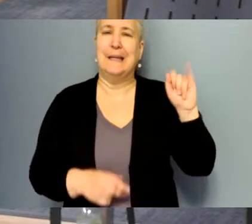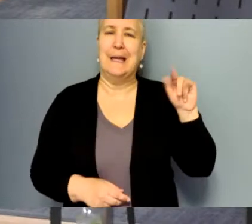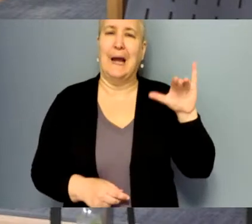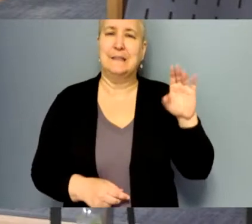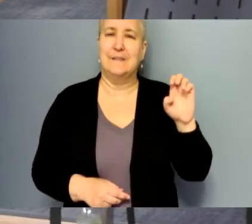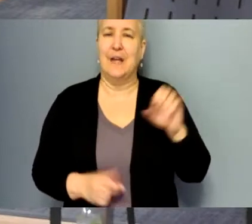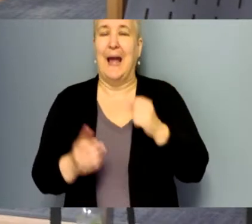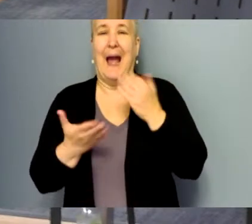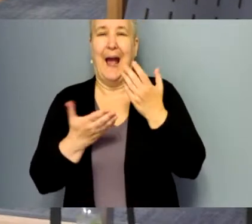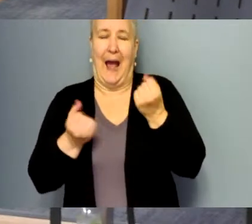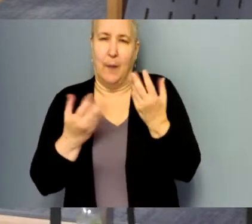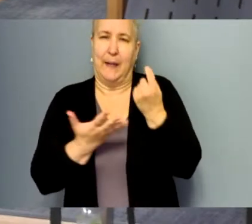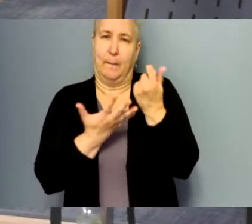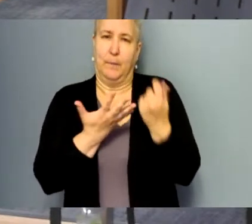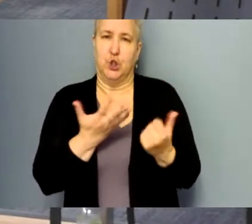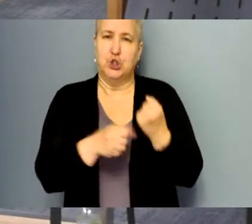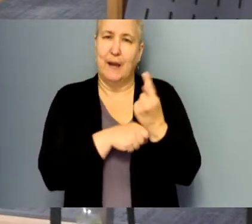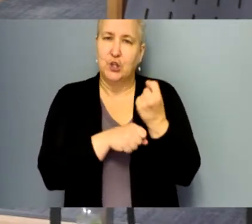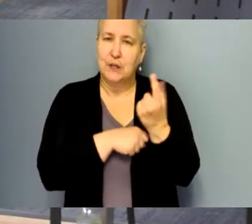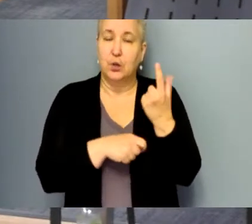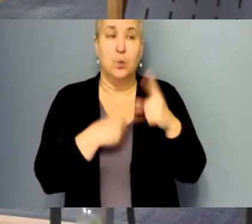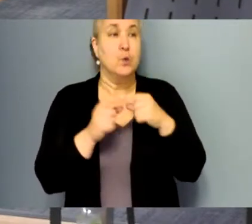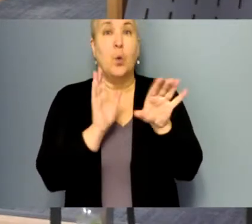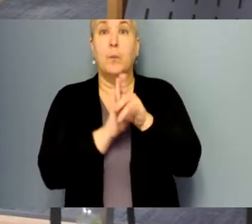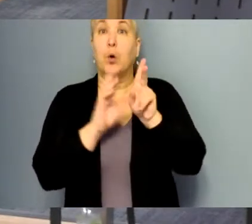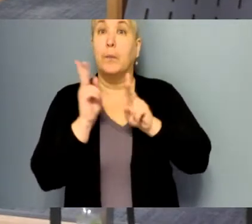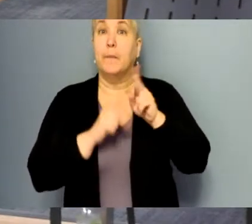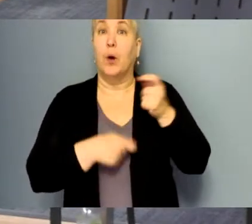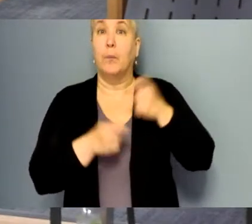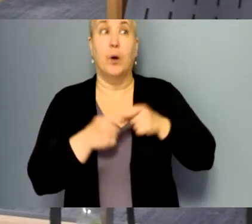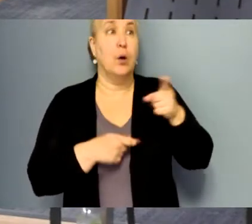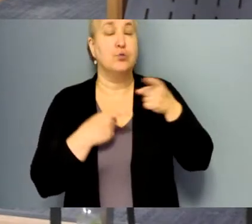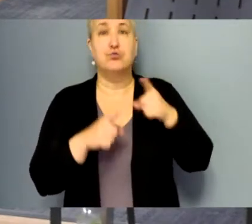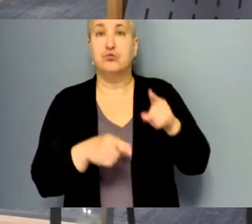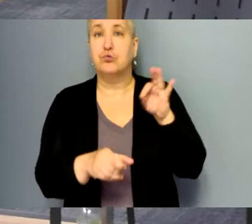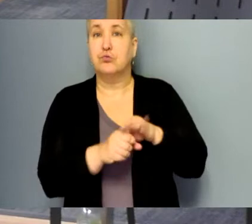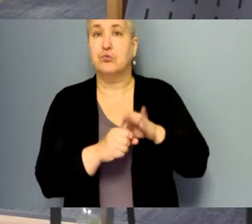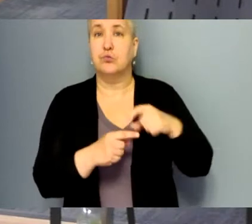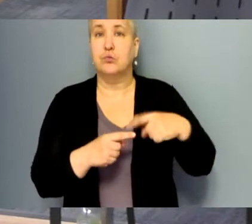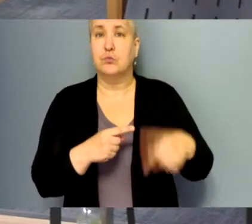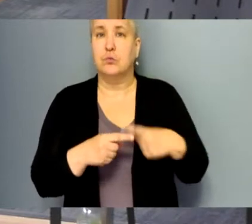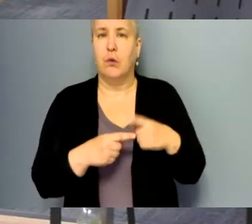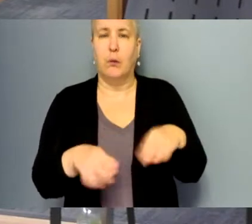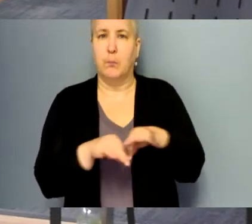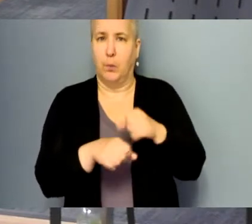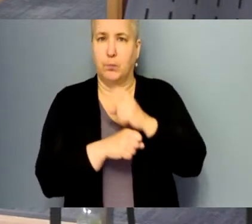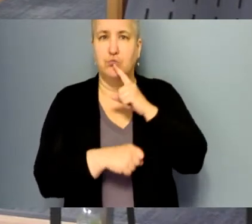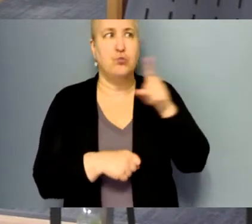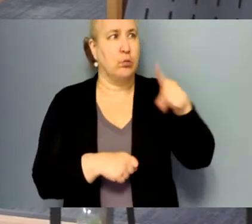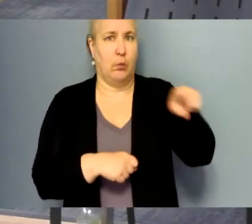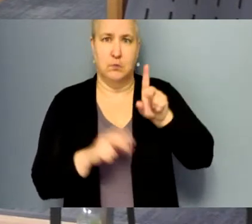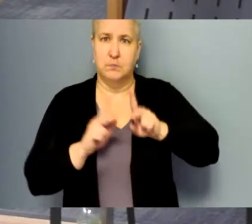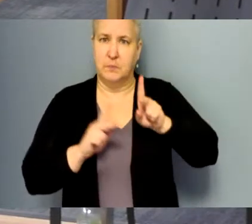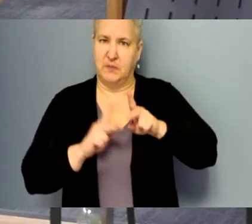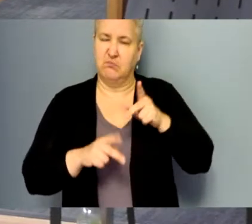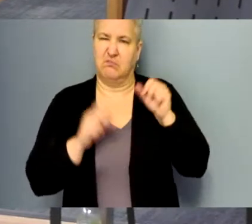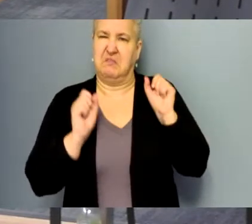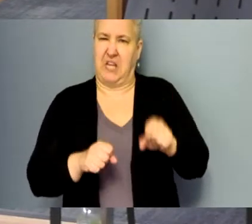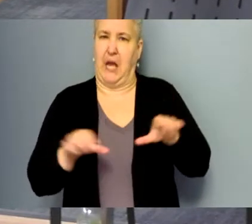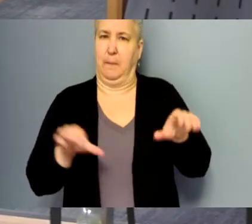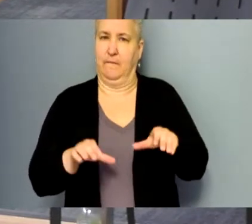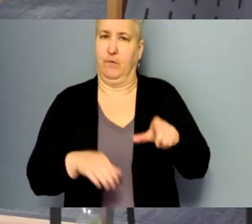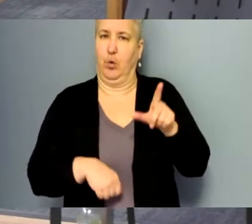are purged each year. When you appoint people to replace you during the election cycle, you should make sure that these people are capable of